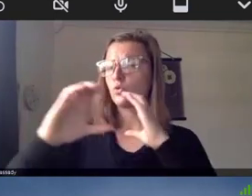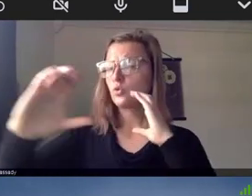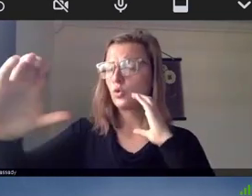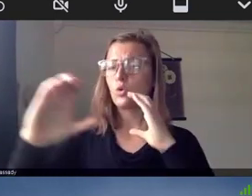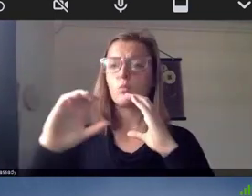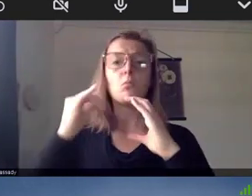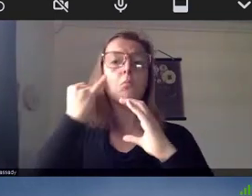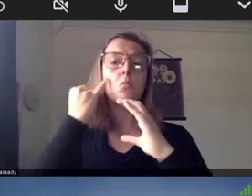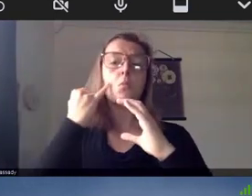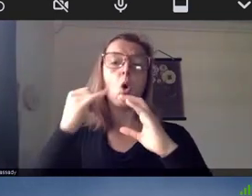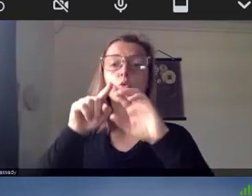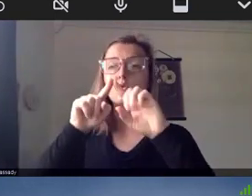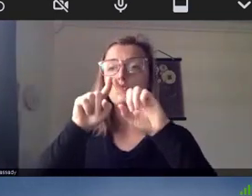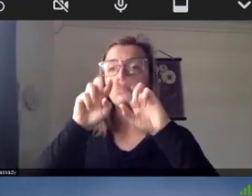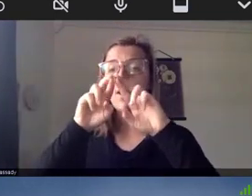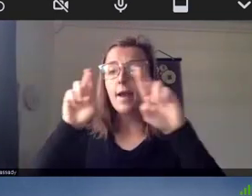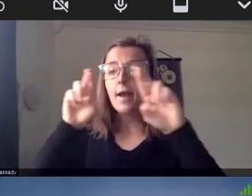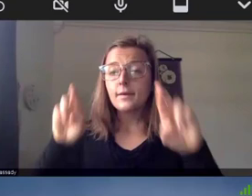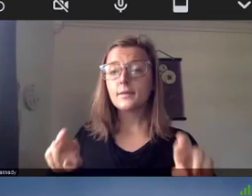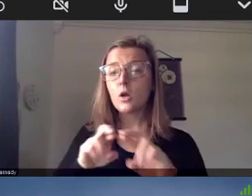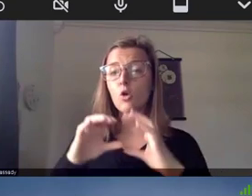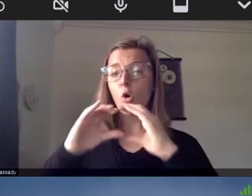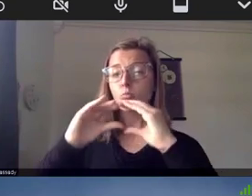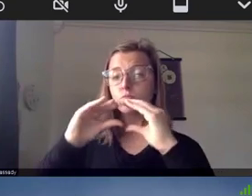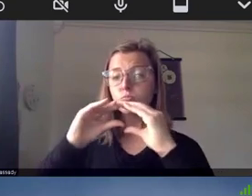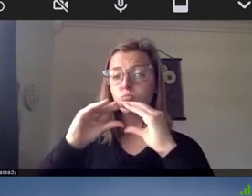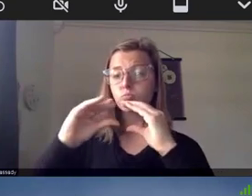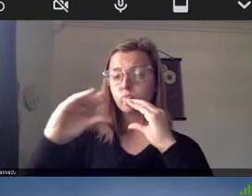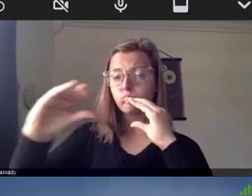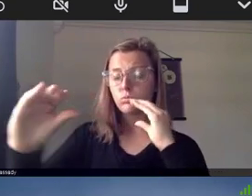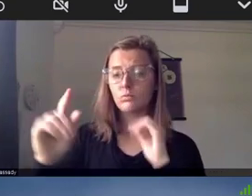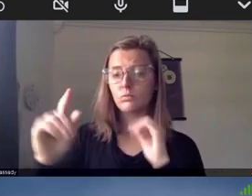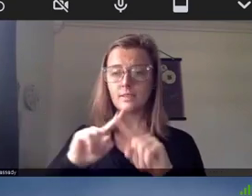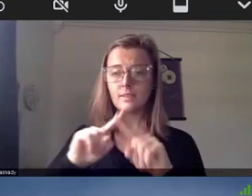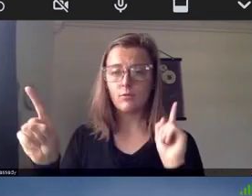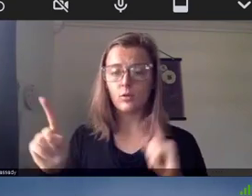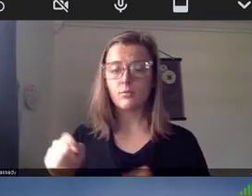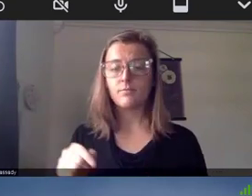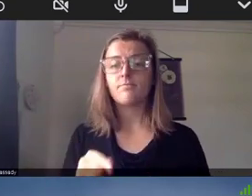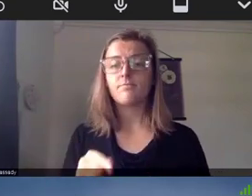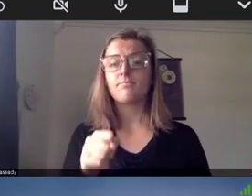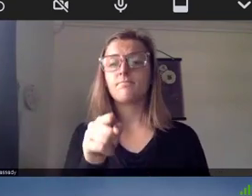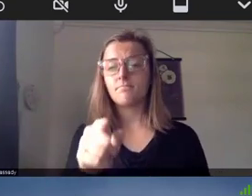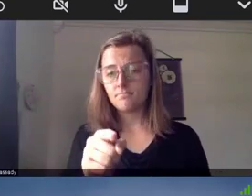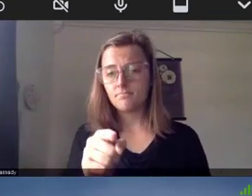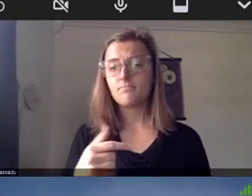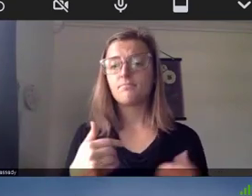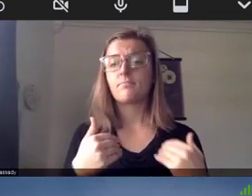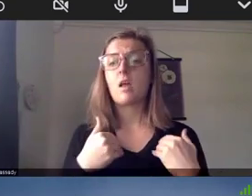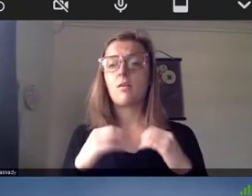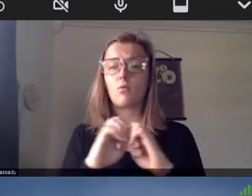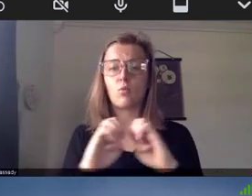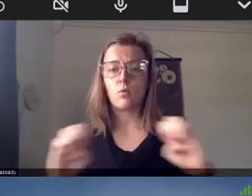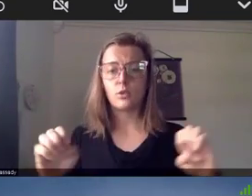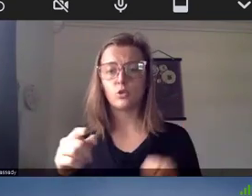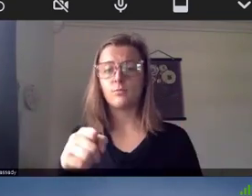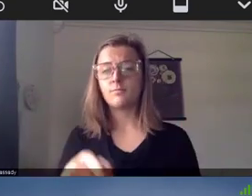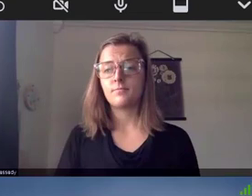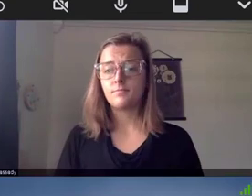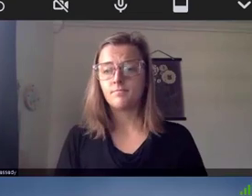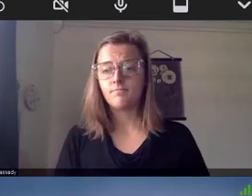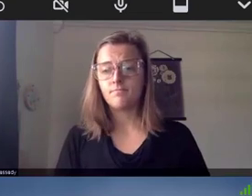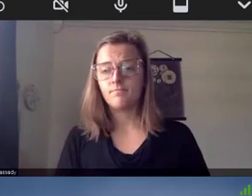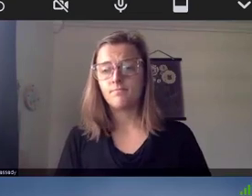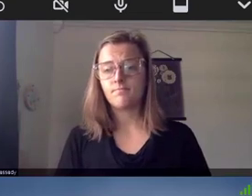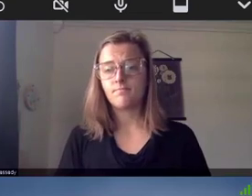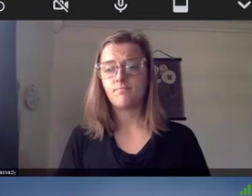diameter, which is 4 times the area divided by the perimeter. or we can get, and then we just put that